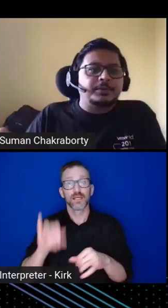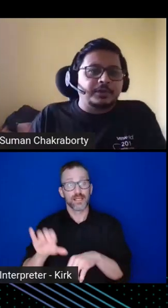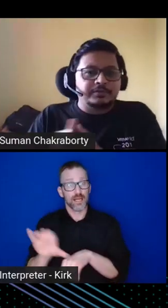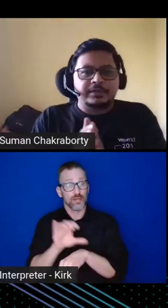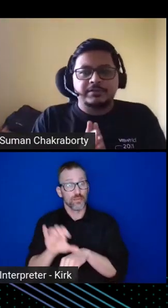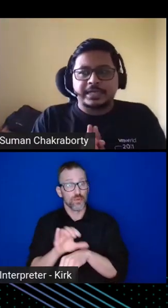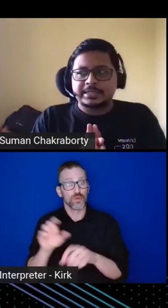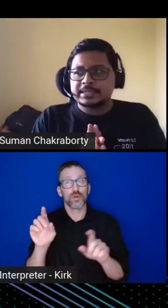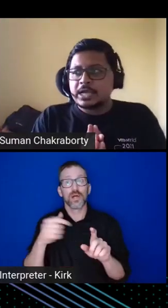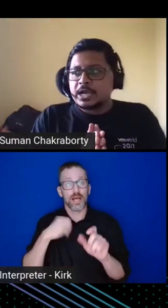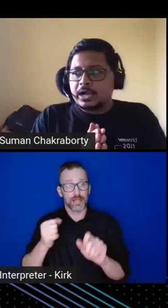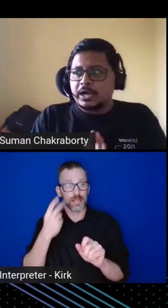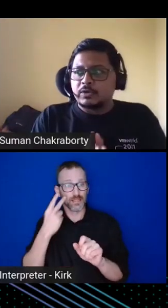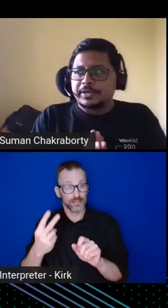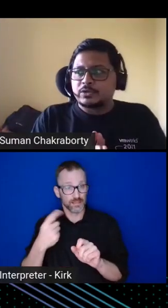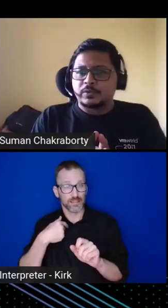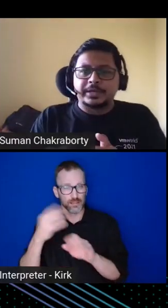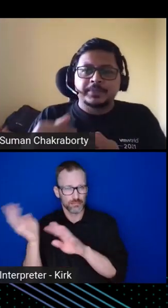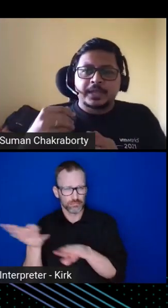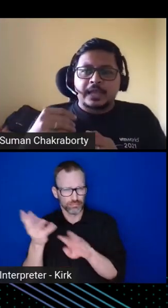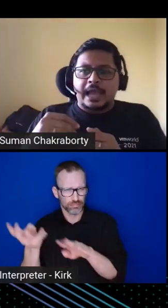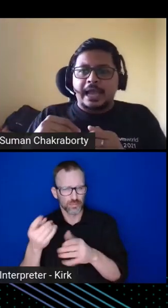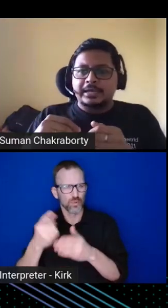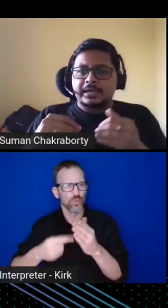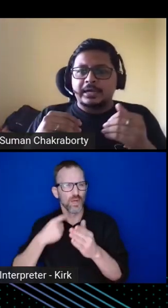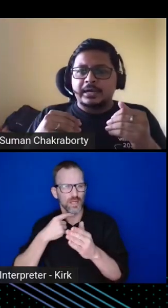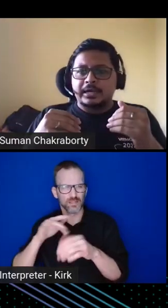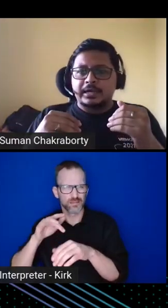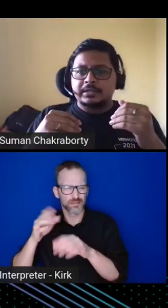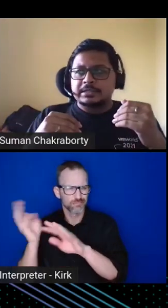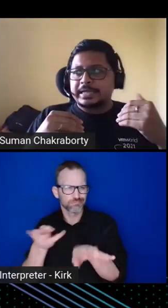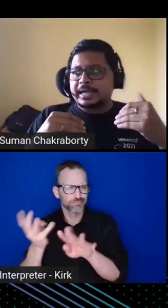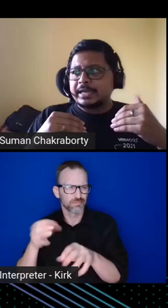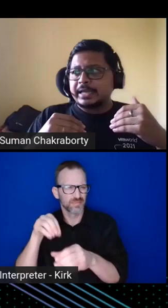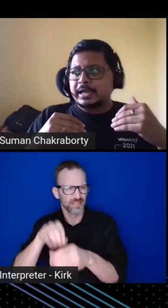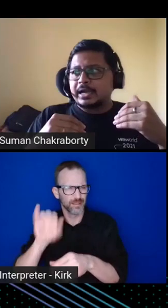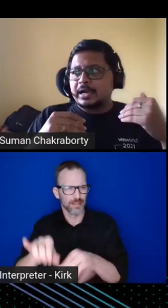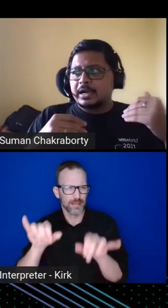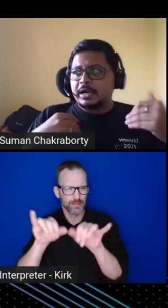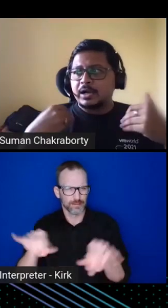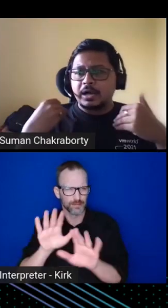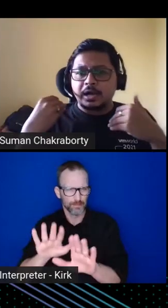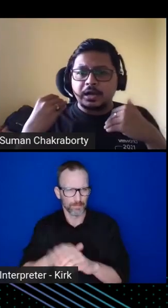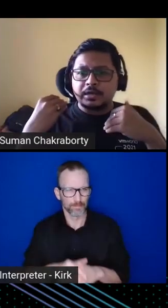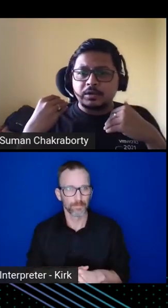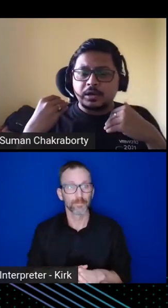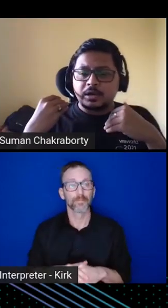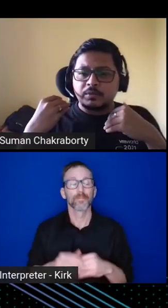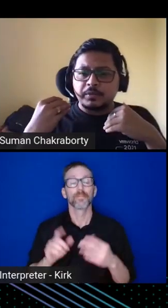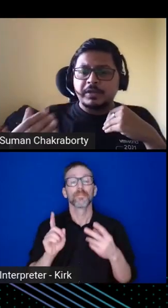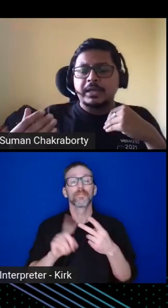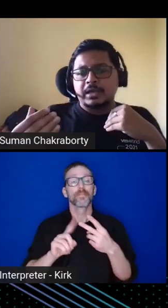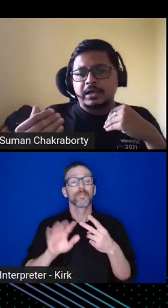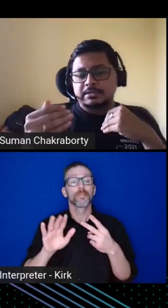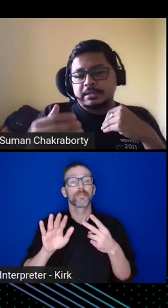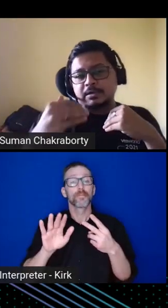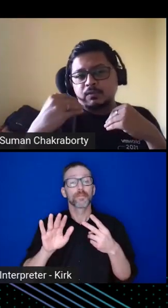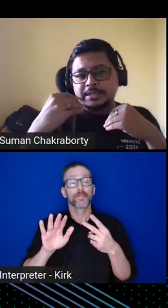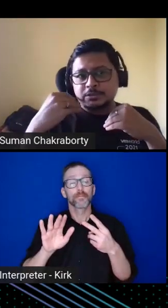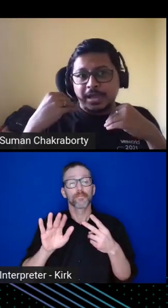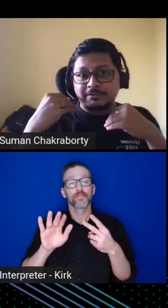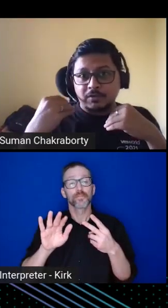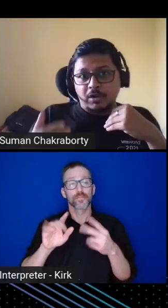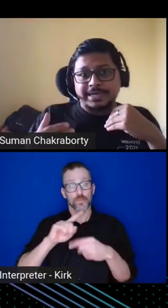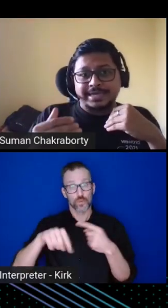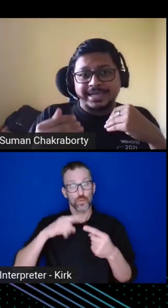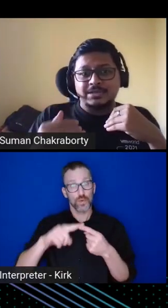live streaming of the event that is going through it. And secondly, we will